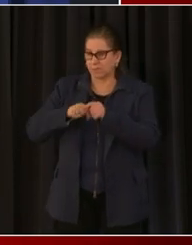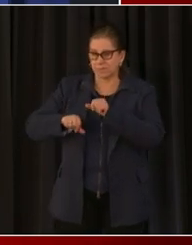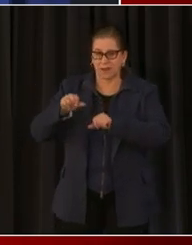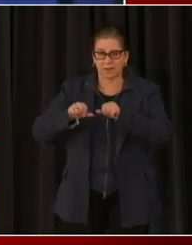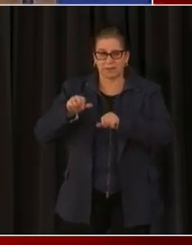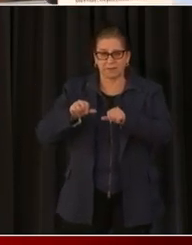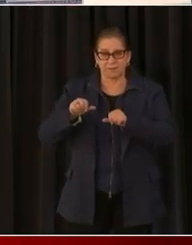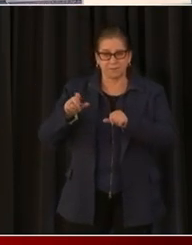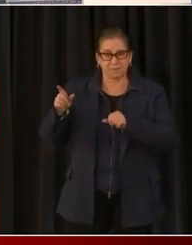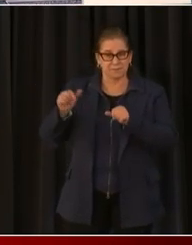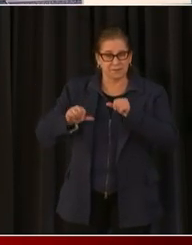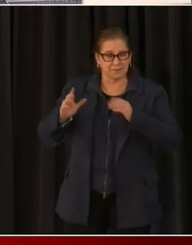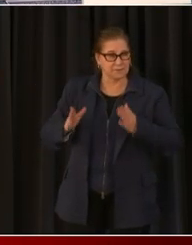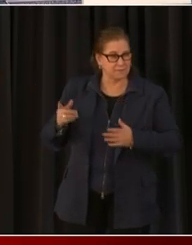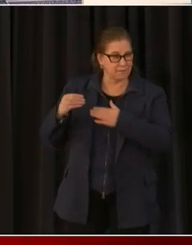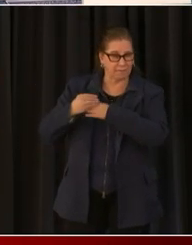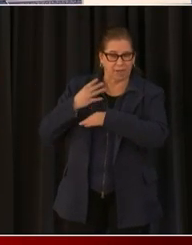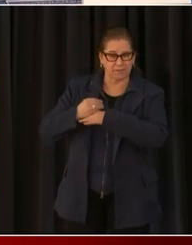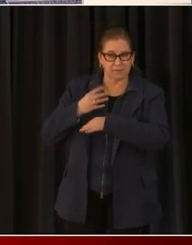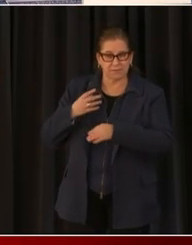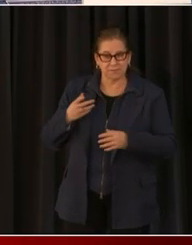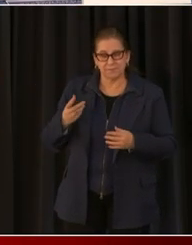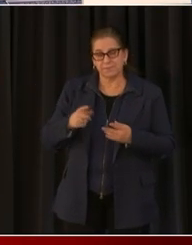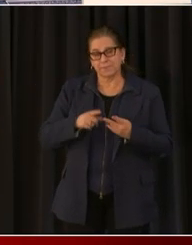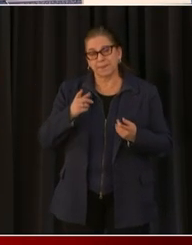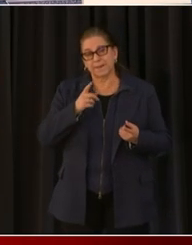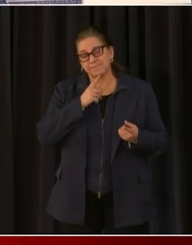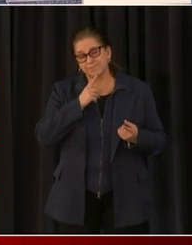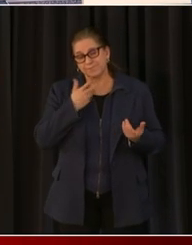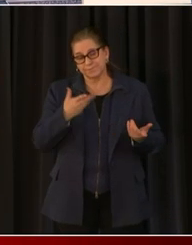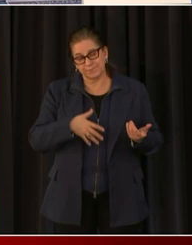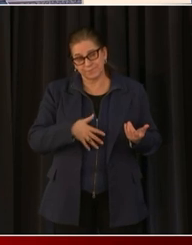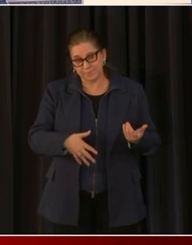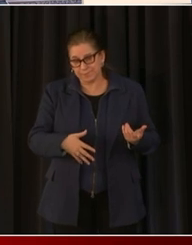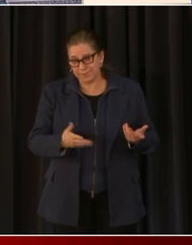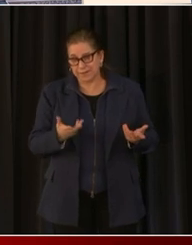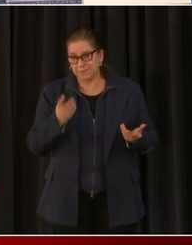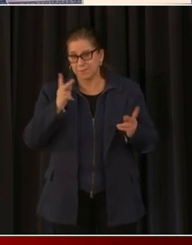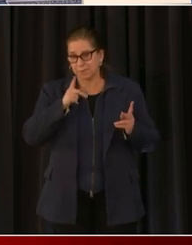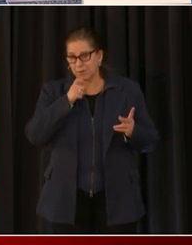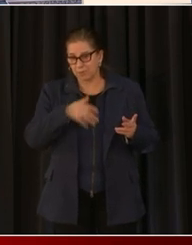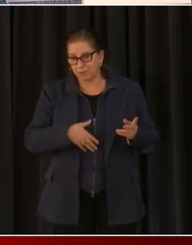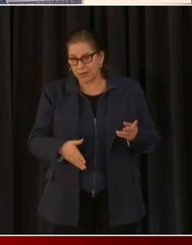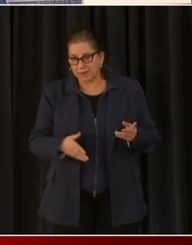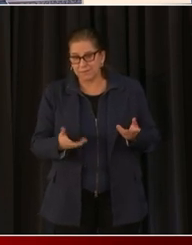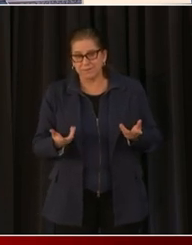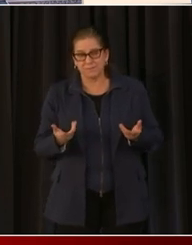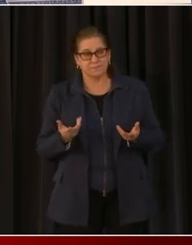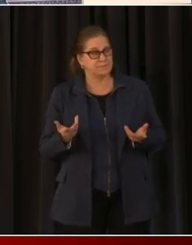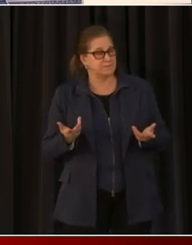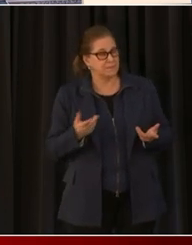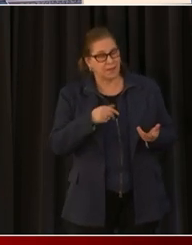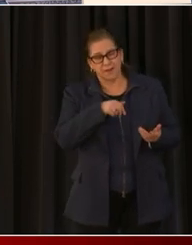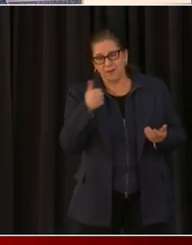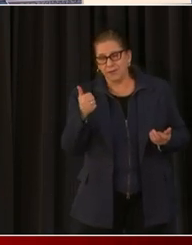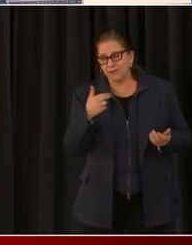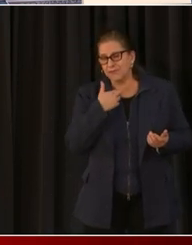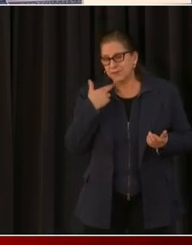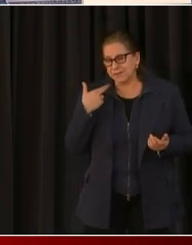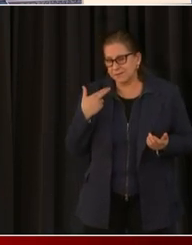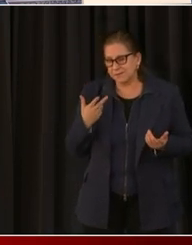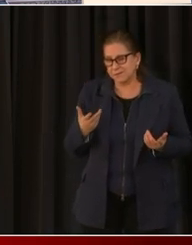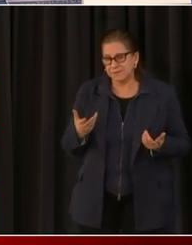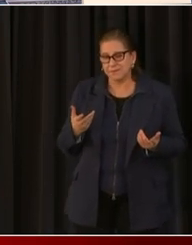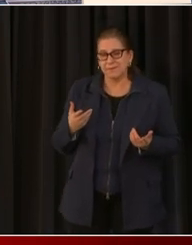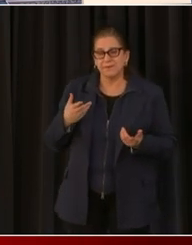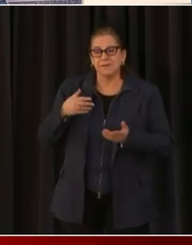Committee a pediatrician, a maternal fetal medicine provider, et cetera, who gives us guidance and advice, reviews literature,